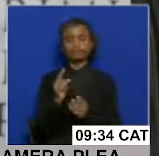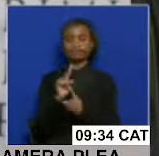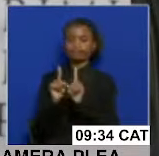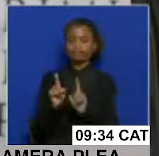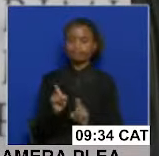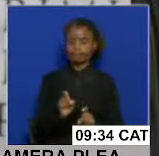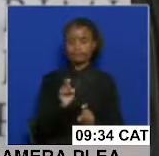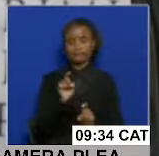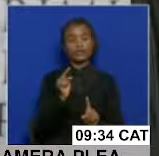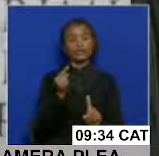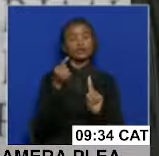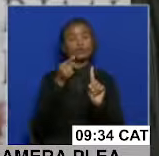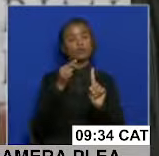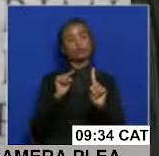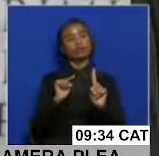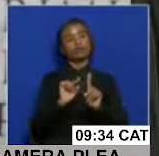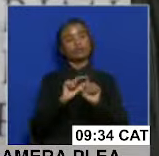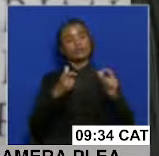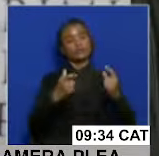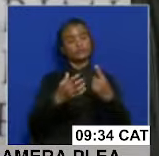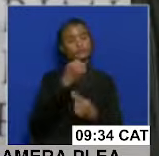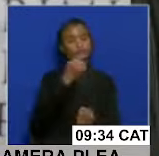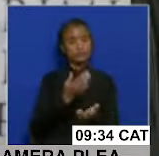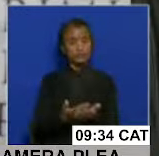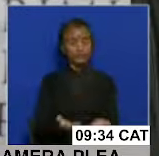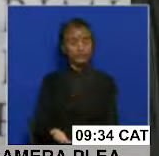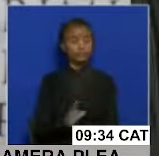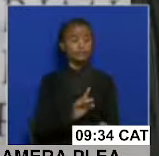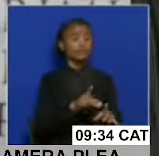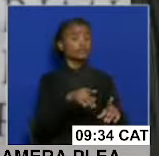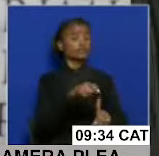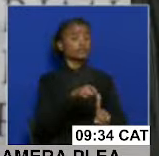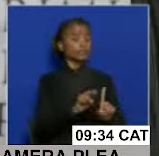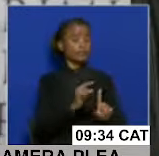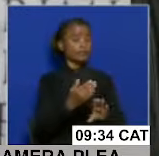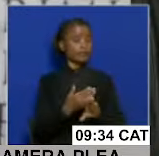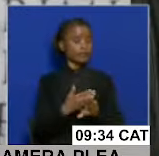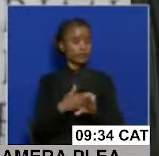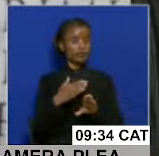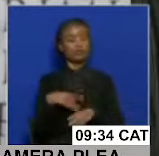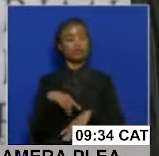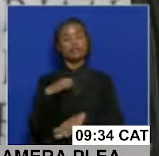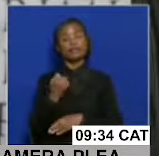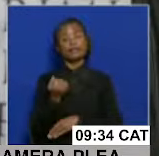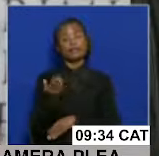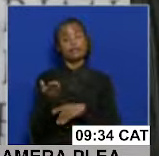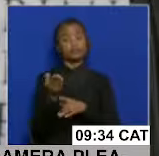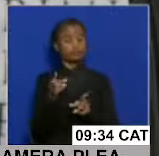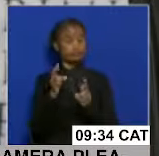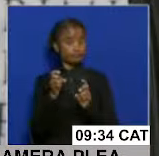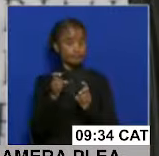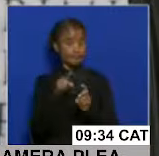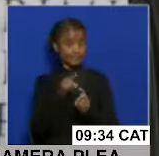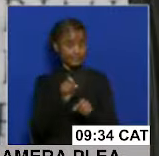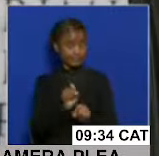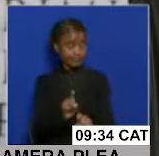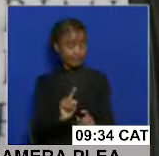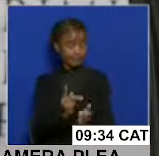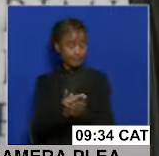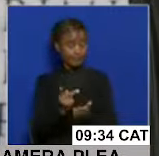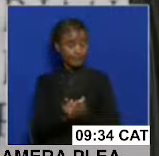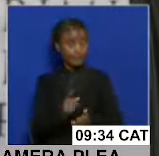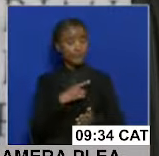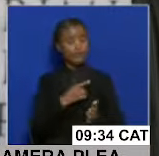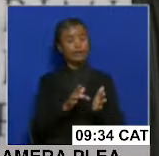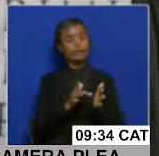you, you have her application prepared by her, and from page 4, she sets out her grounds, these